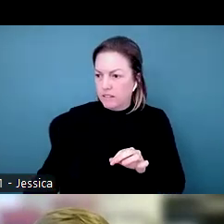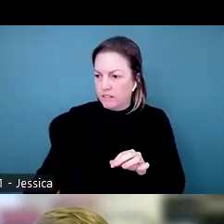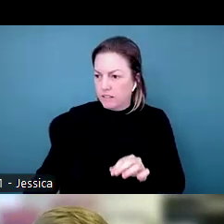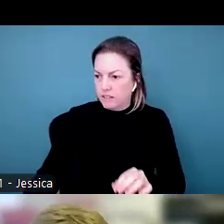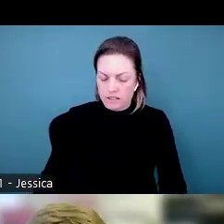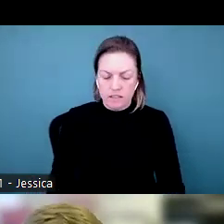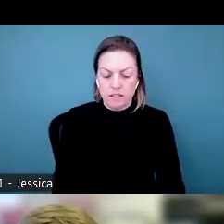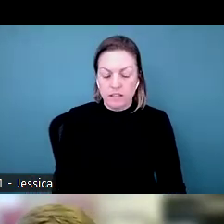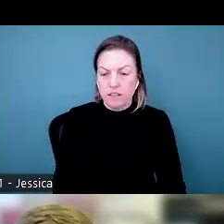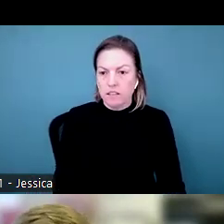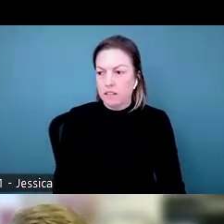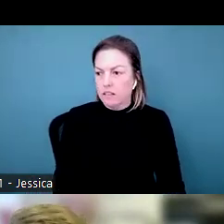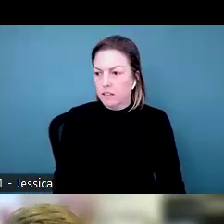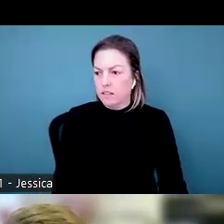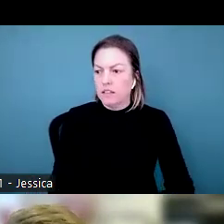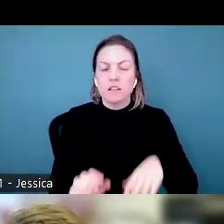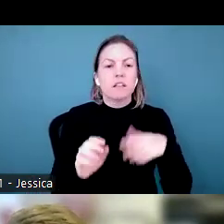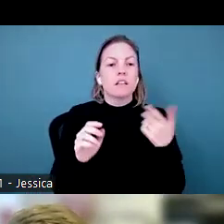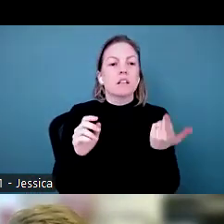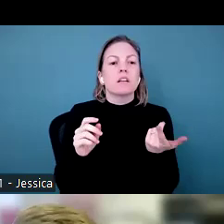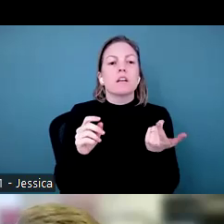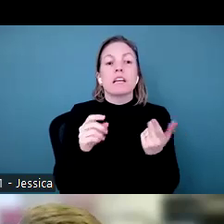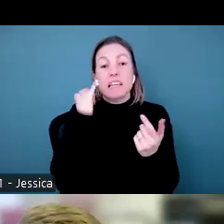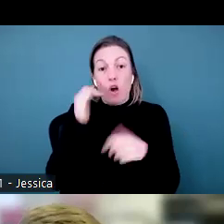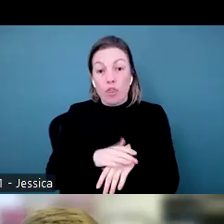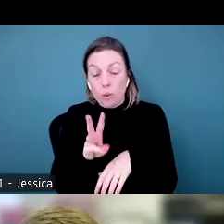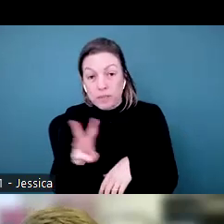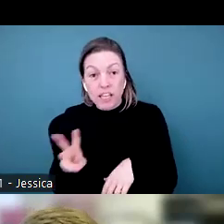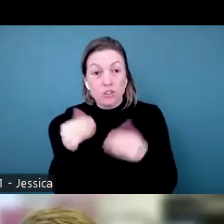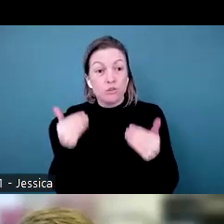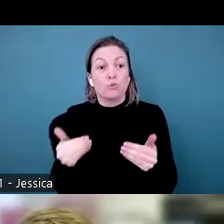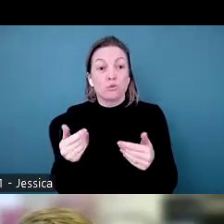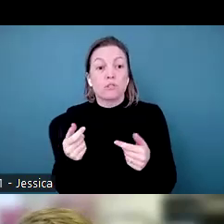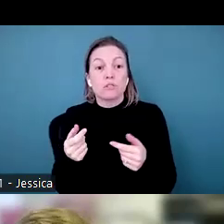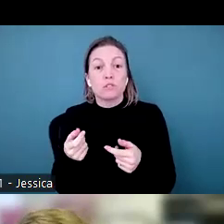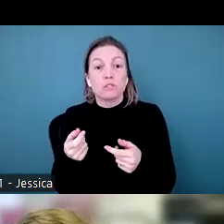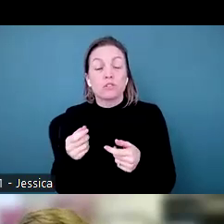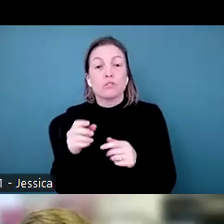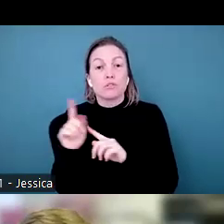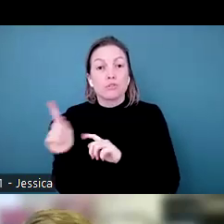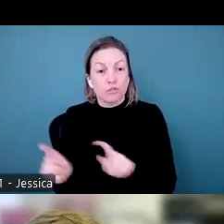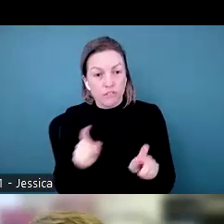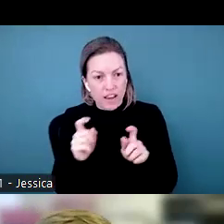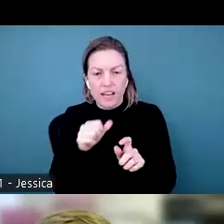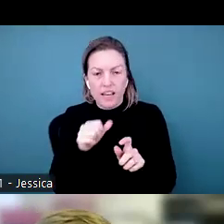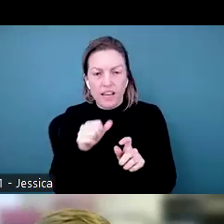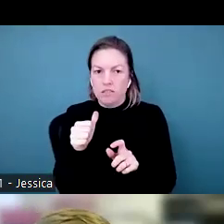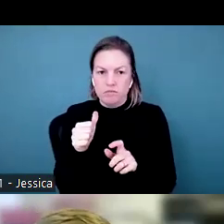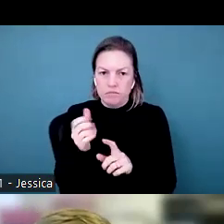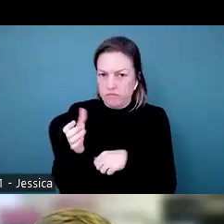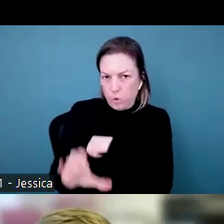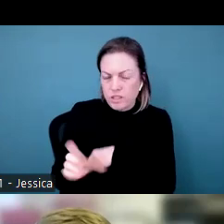So, if a person's on the website and they choose to do a survey, which is their choice, and we're not obligating anyone to, they can provide us with